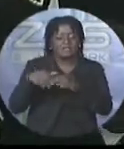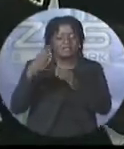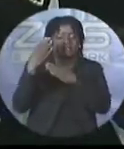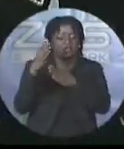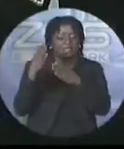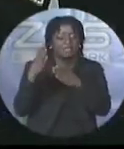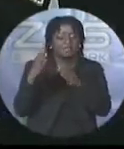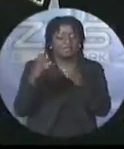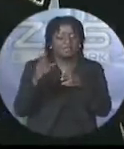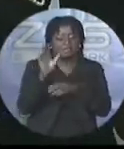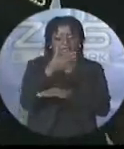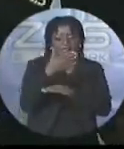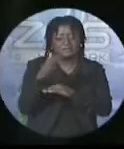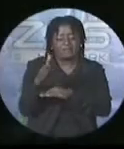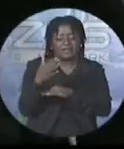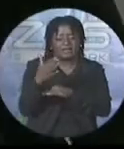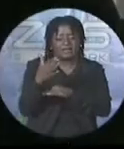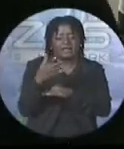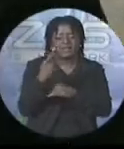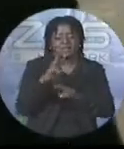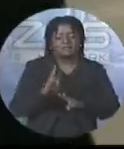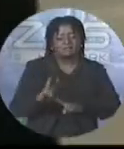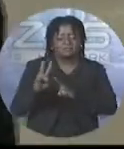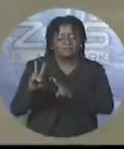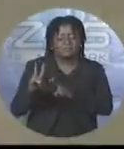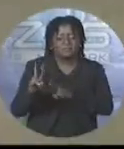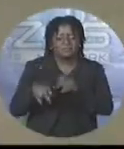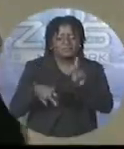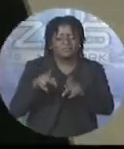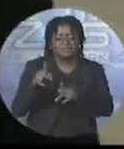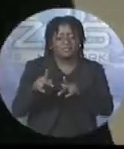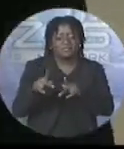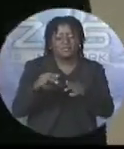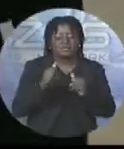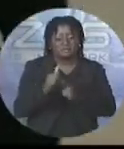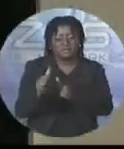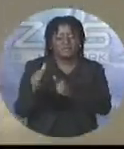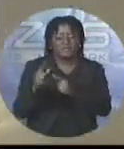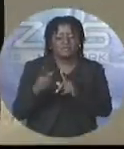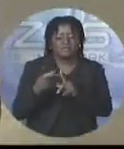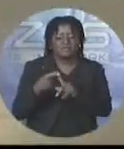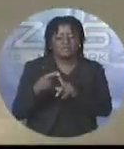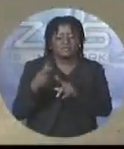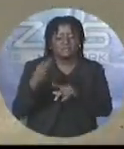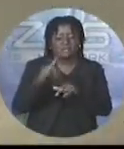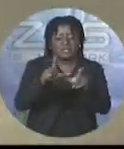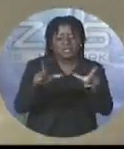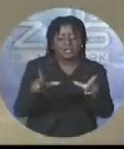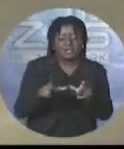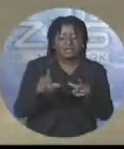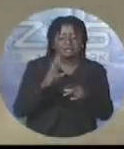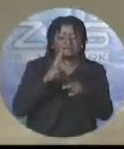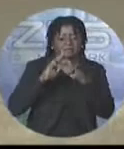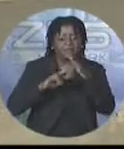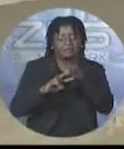proceeded to the Lakeview Cemetery where the former parliamentarian was interred. May his soul